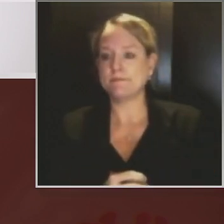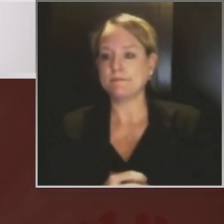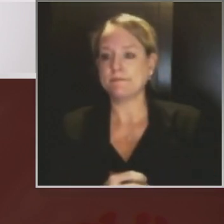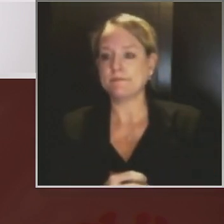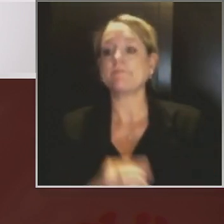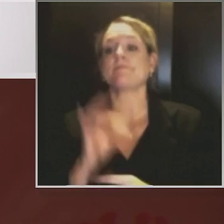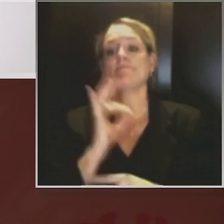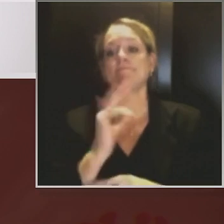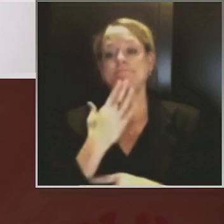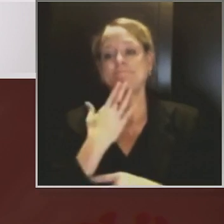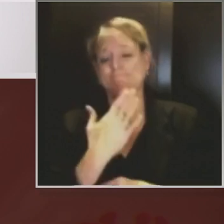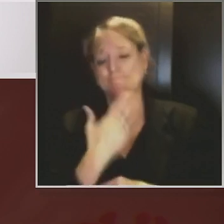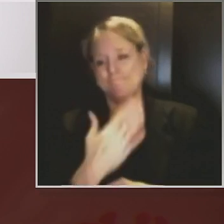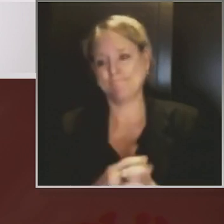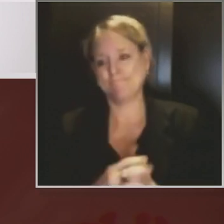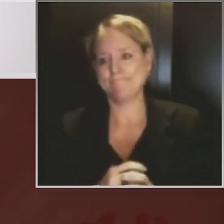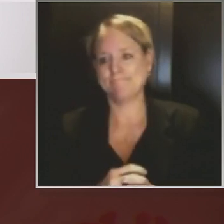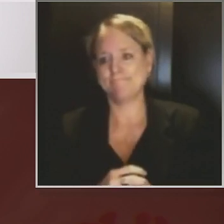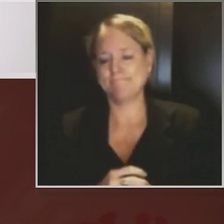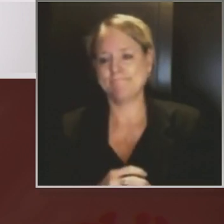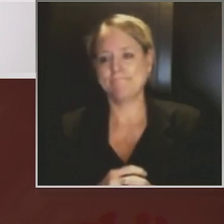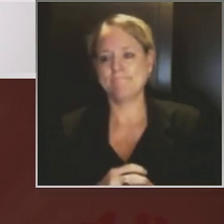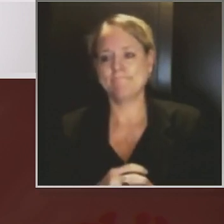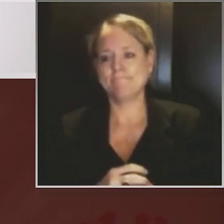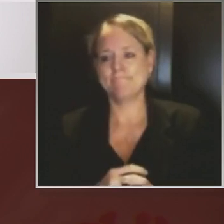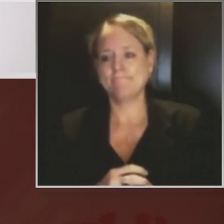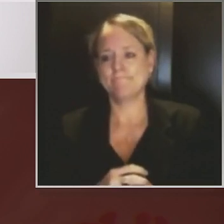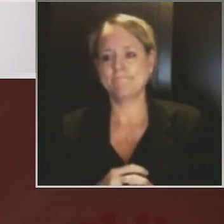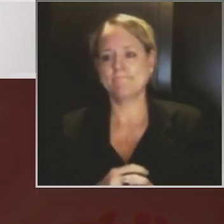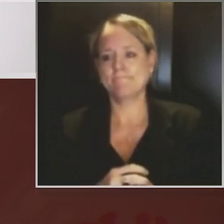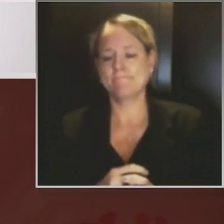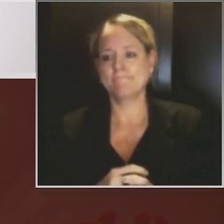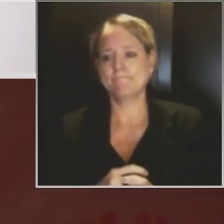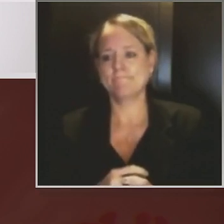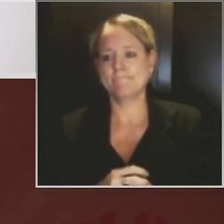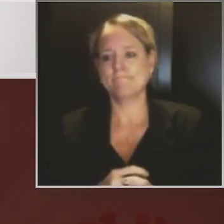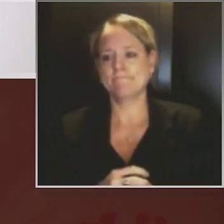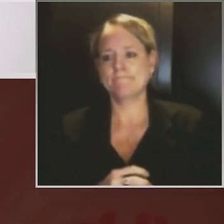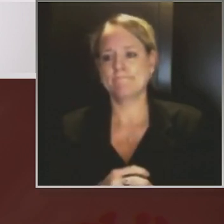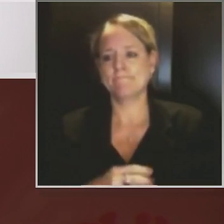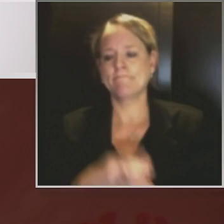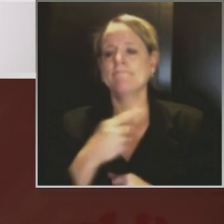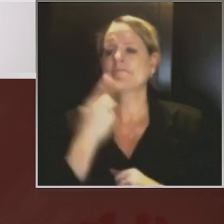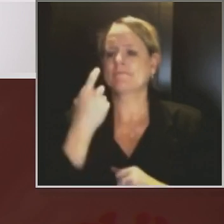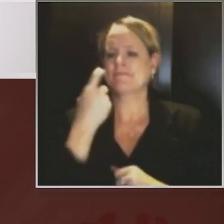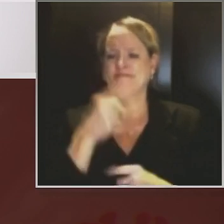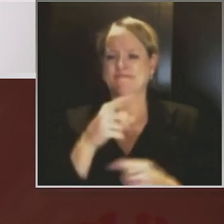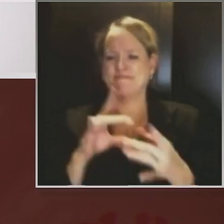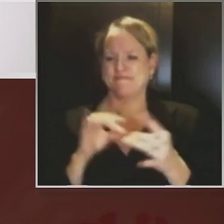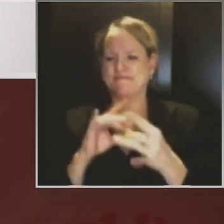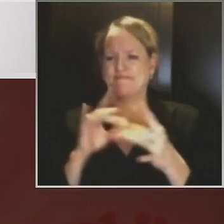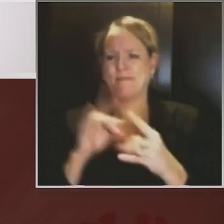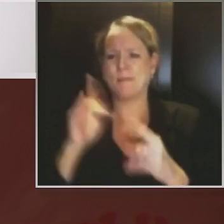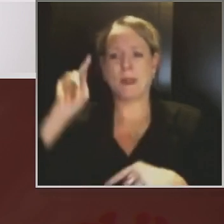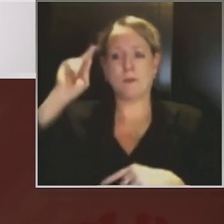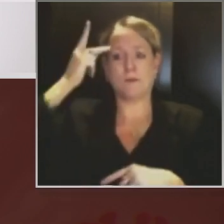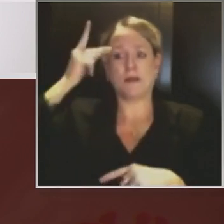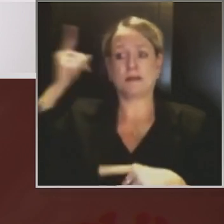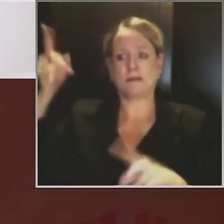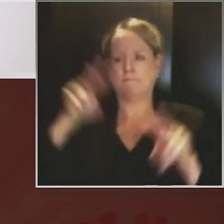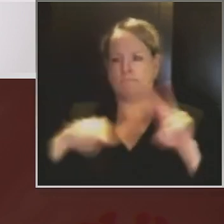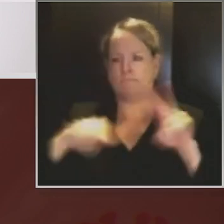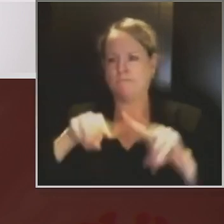state. So I was wondering, on behalf of some of our viewers, they're getting different comments from different healthcare providers about the